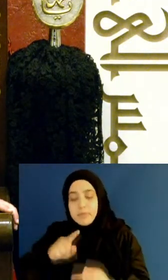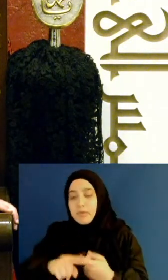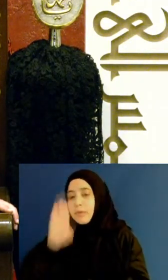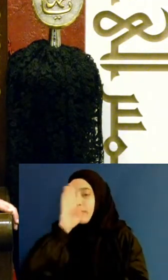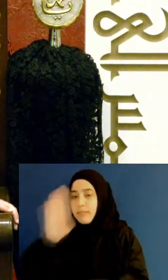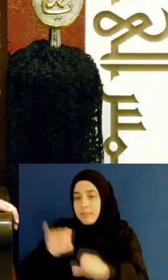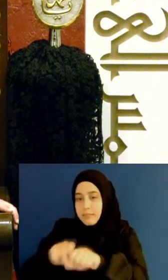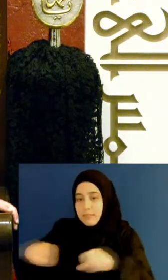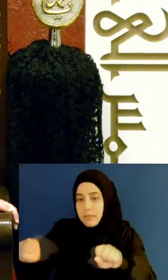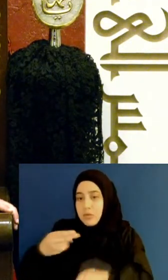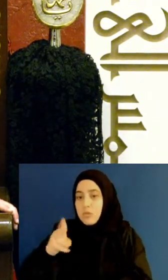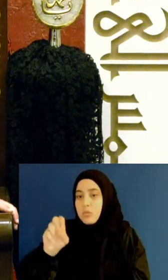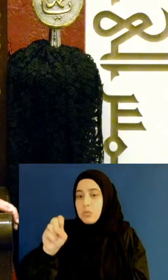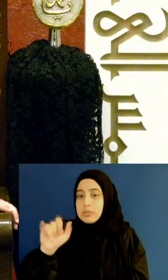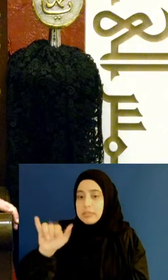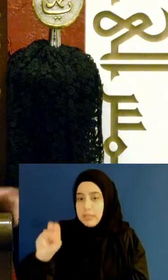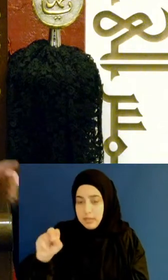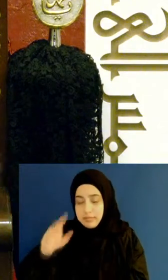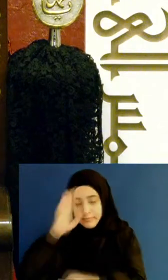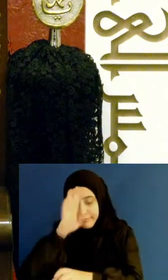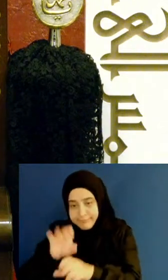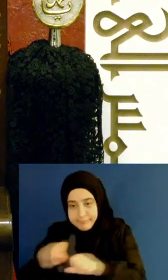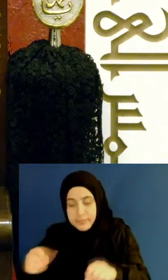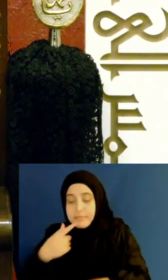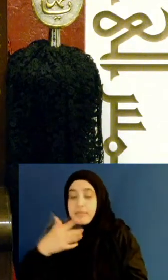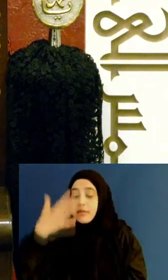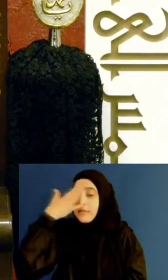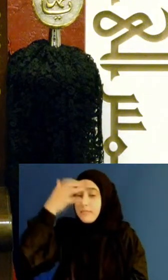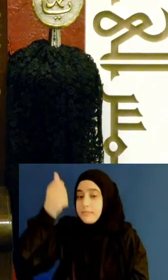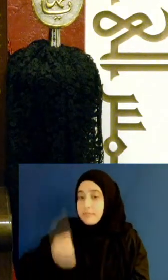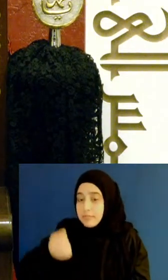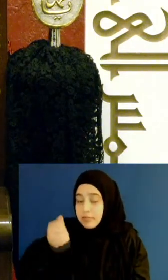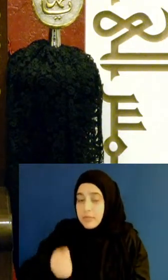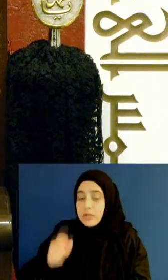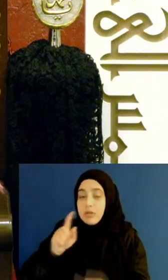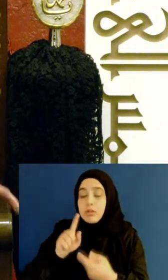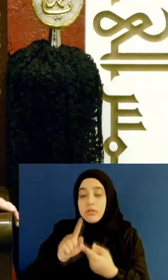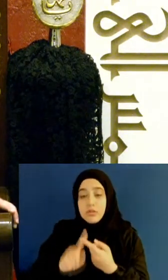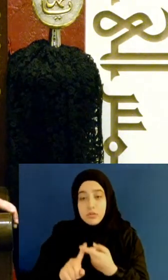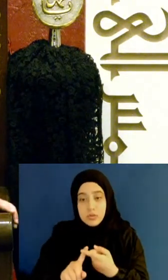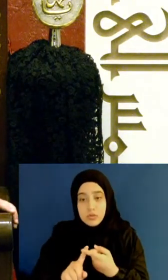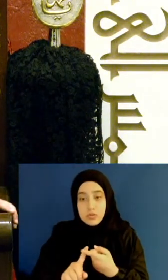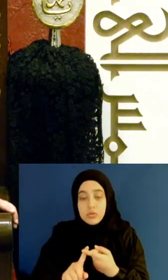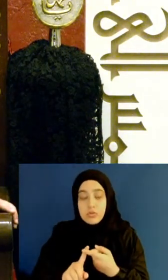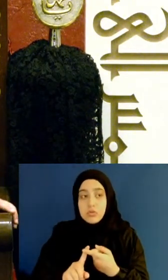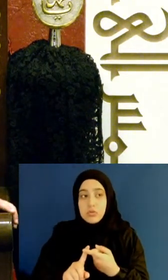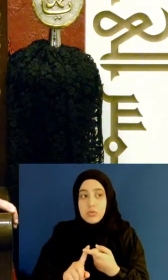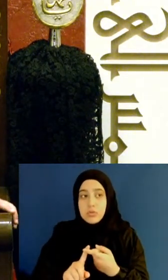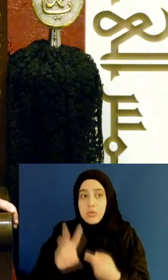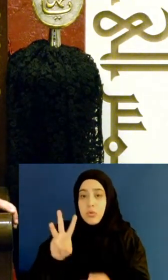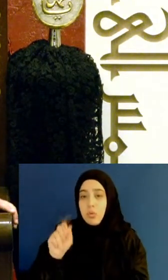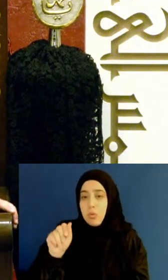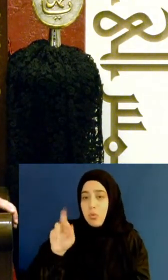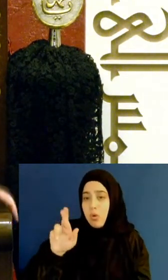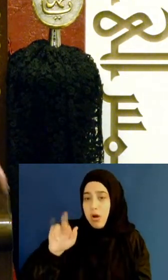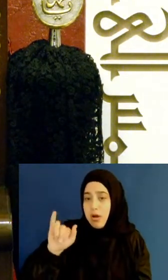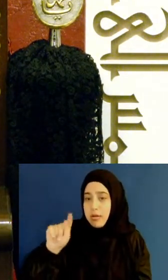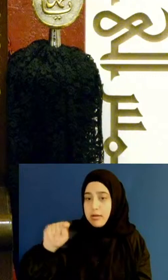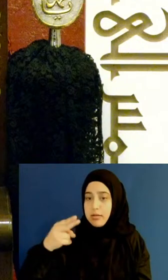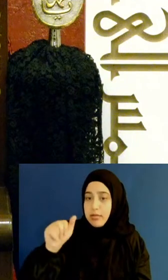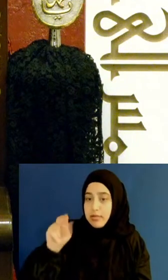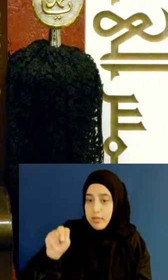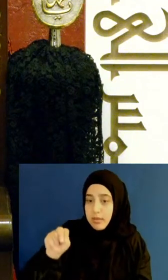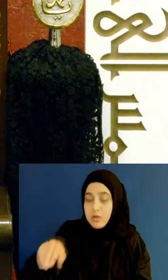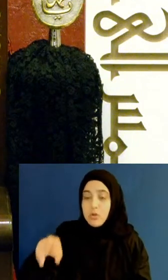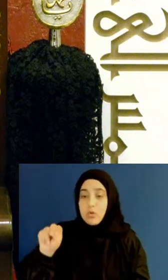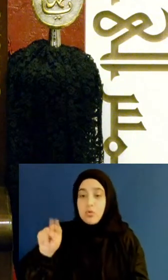by saying, As-salamu alayka ya waritha Nuhin Nabiullah. For you find that